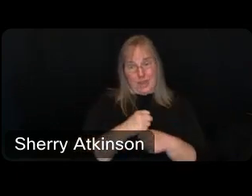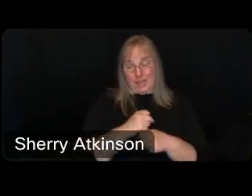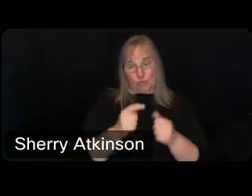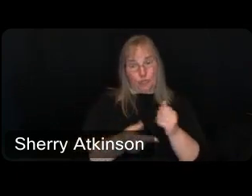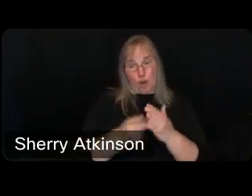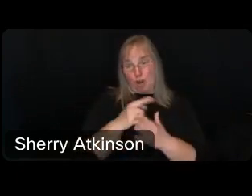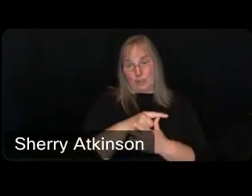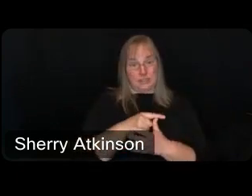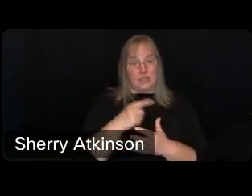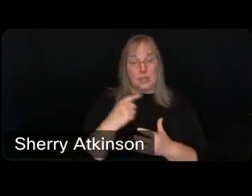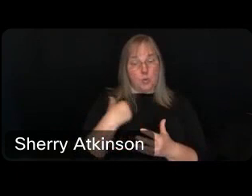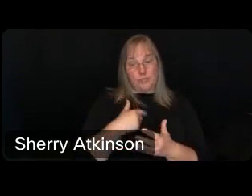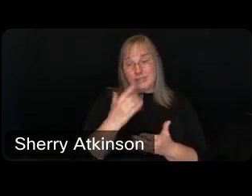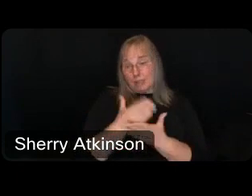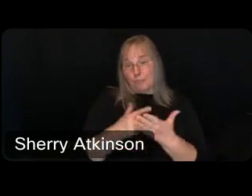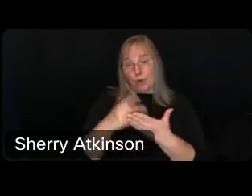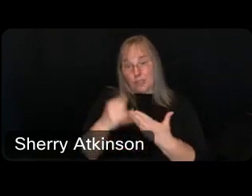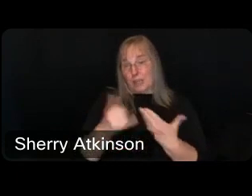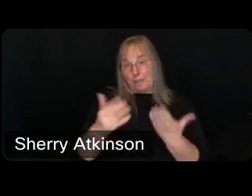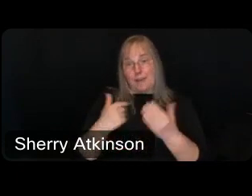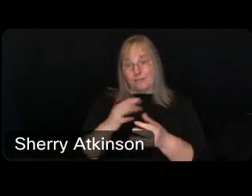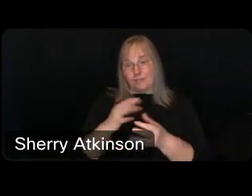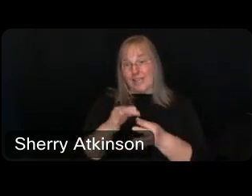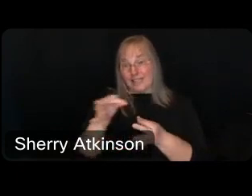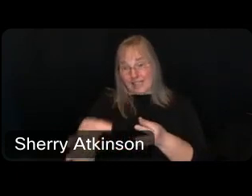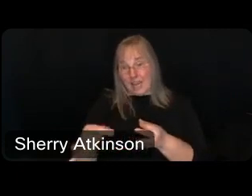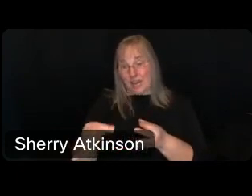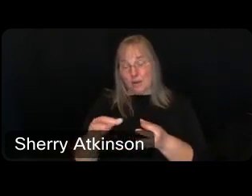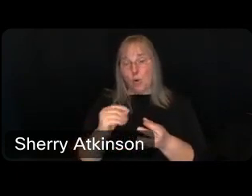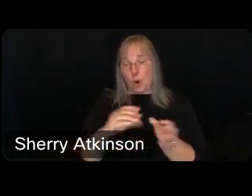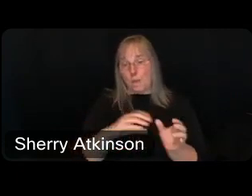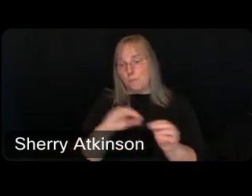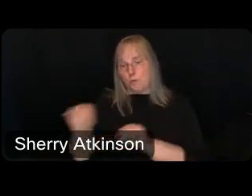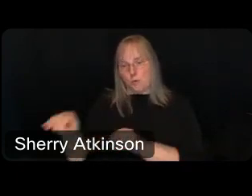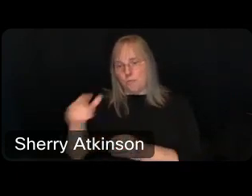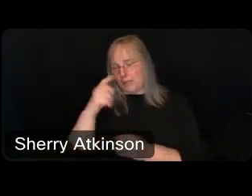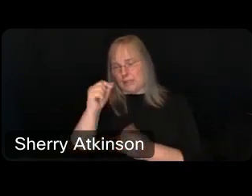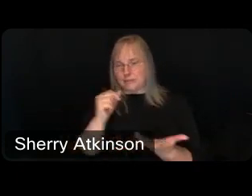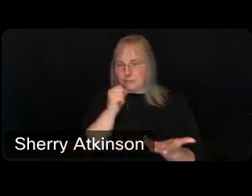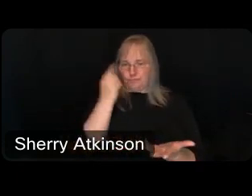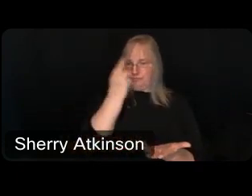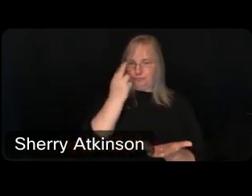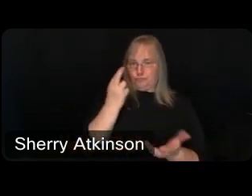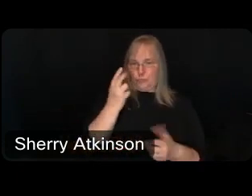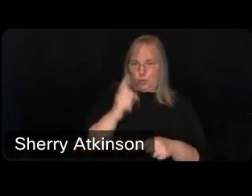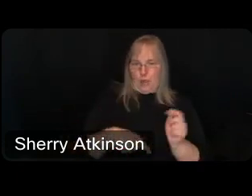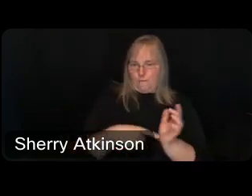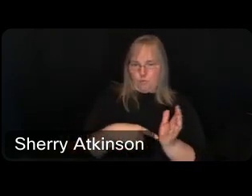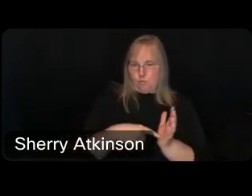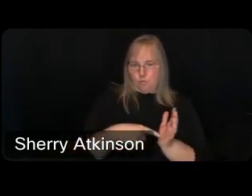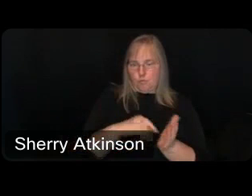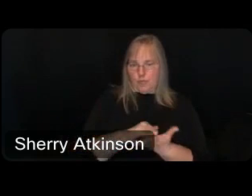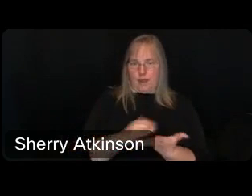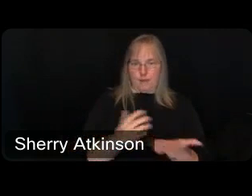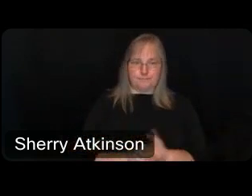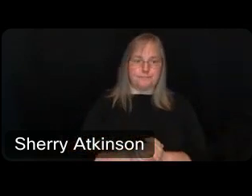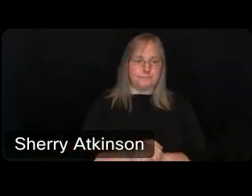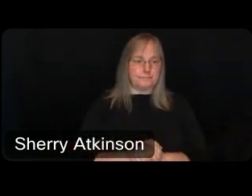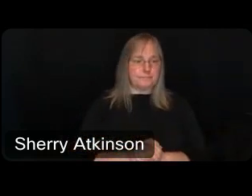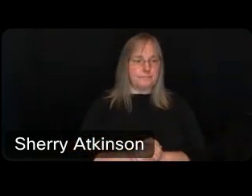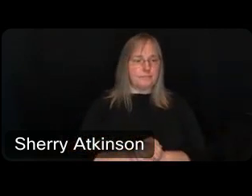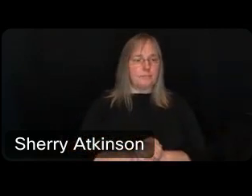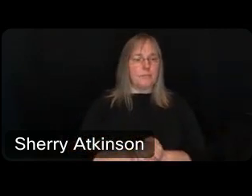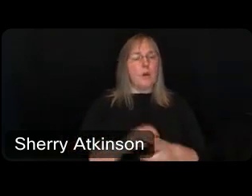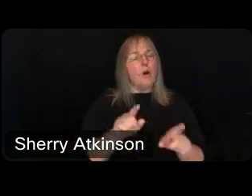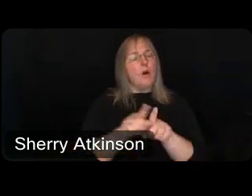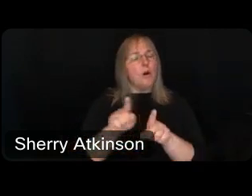or removed because of the realistic affordability. We just talk about the debt issue there. There's also